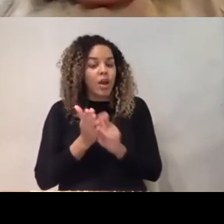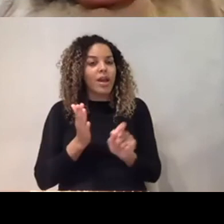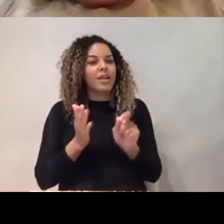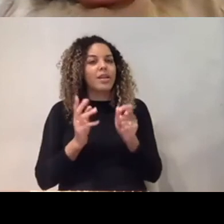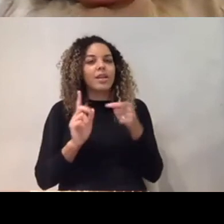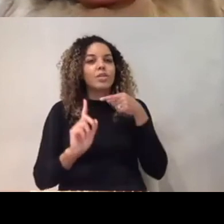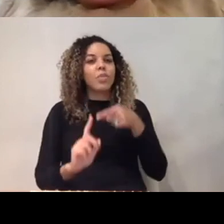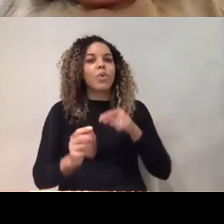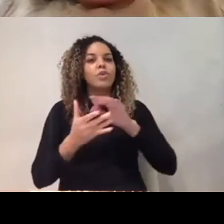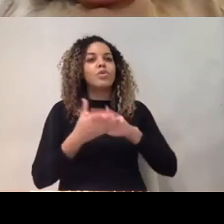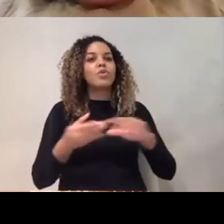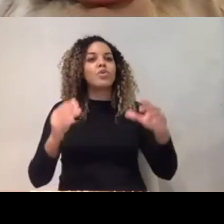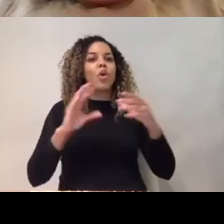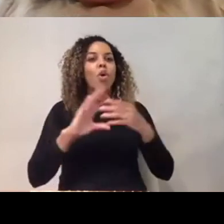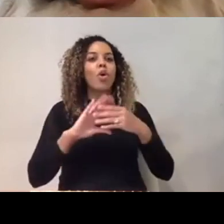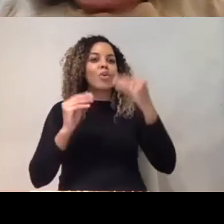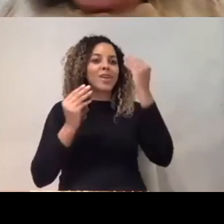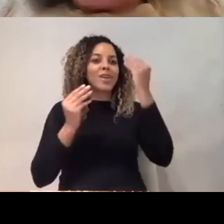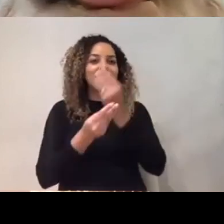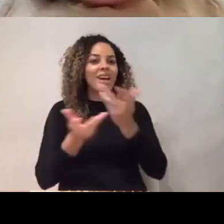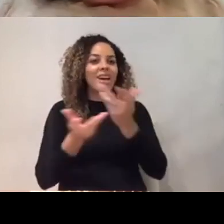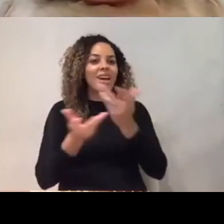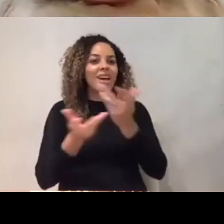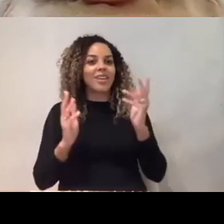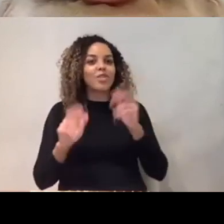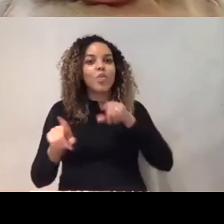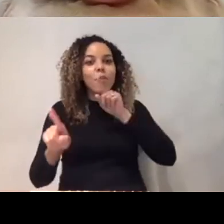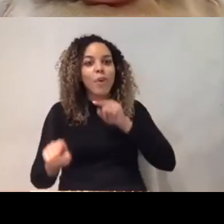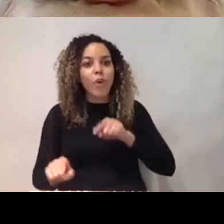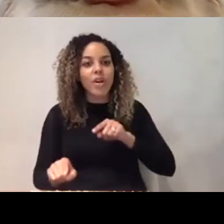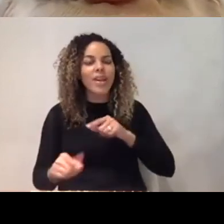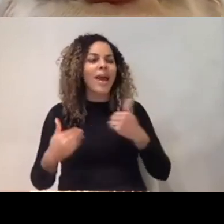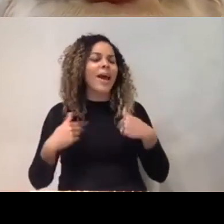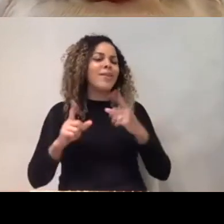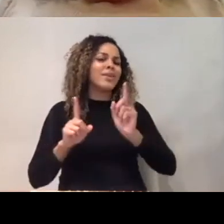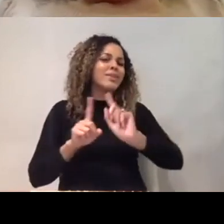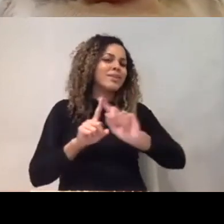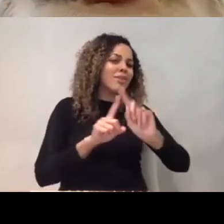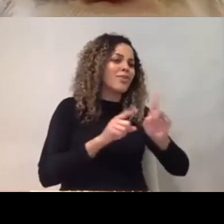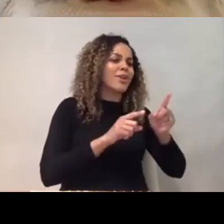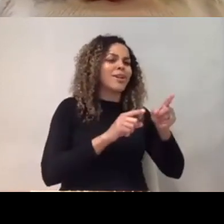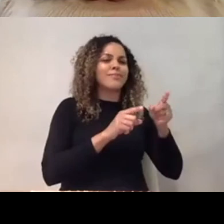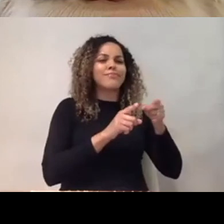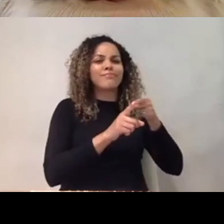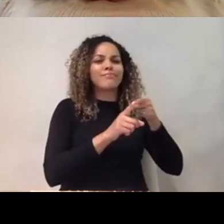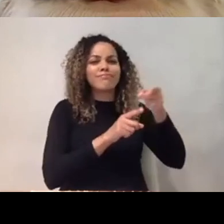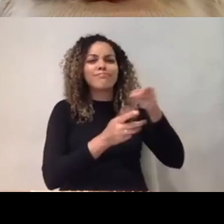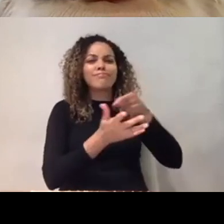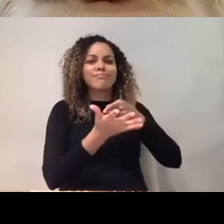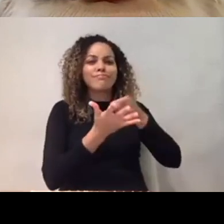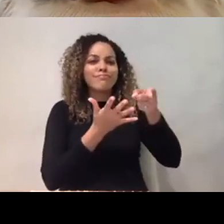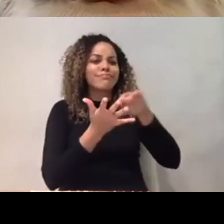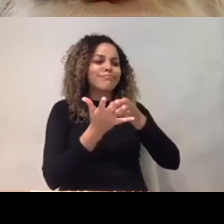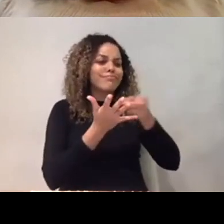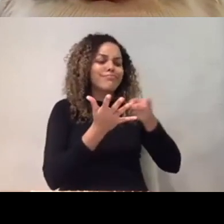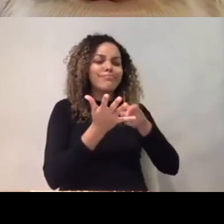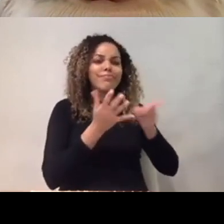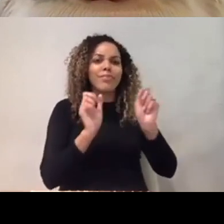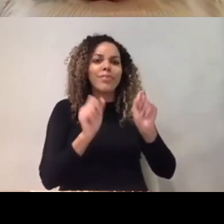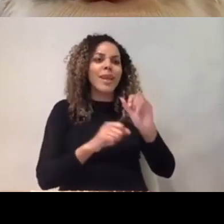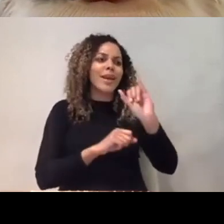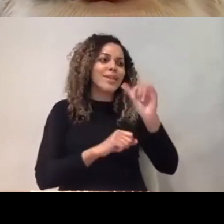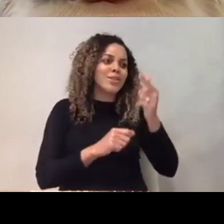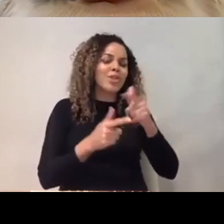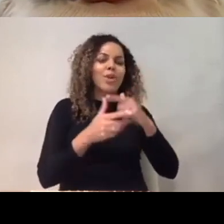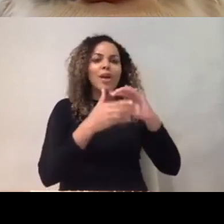And it's like, there's so many different kinds of avenues to do that now. You have Instagram stories, you have,